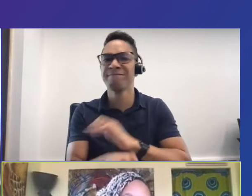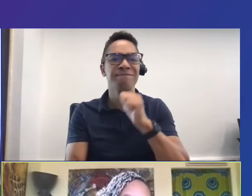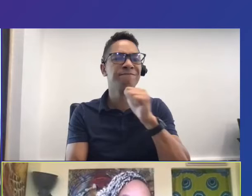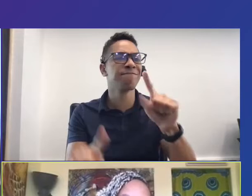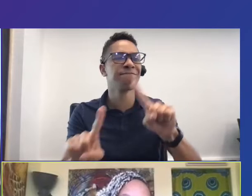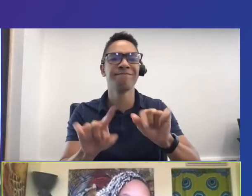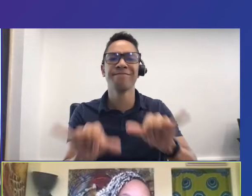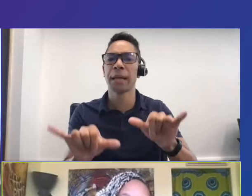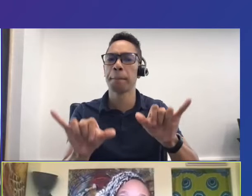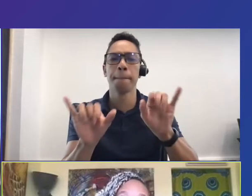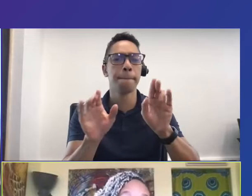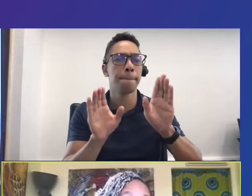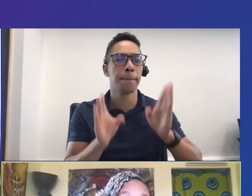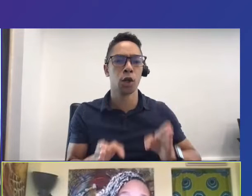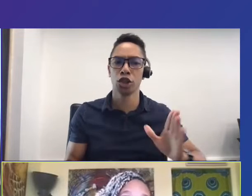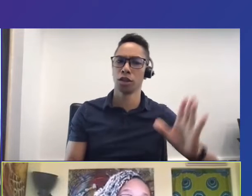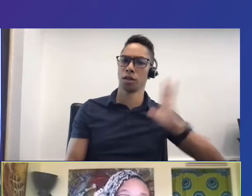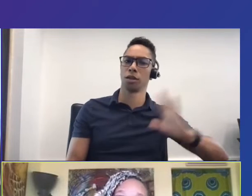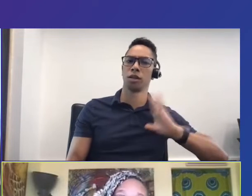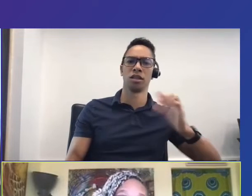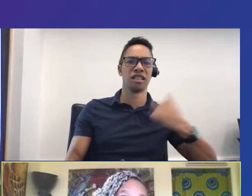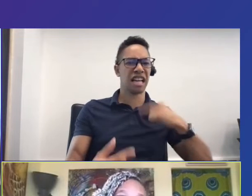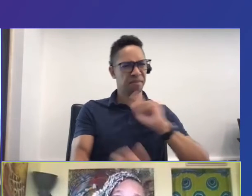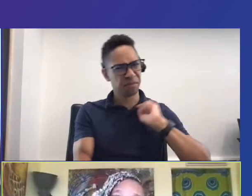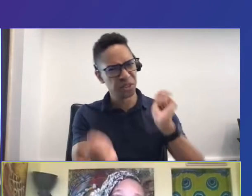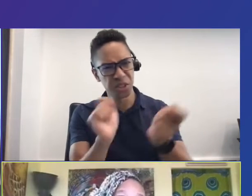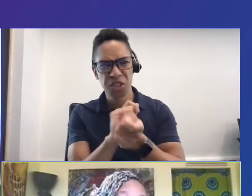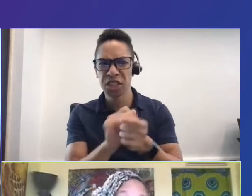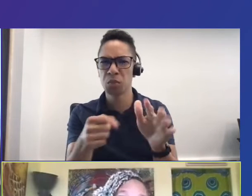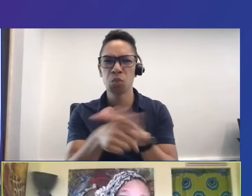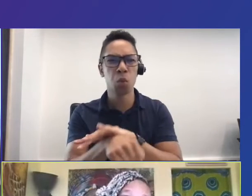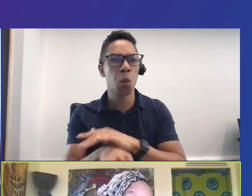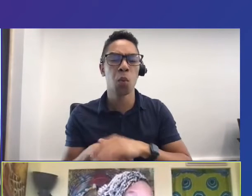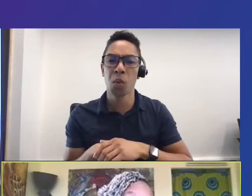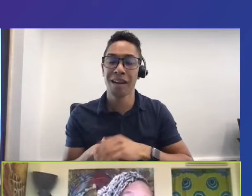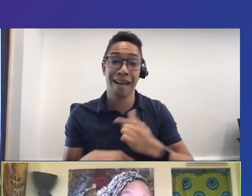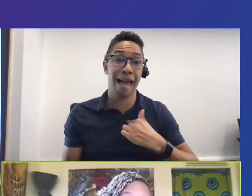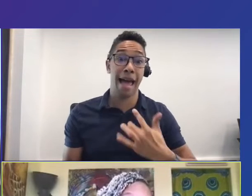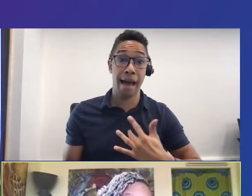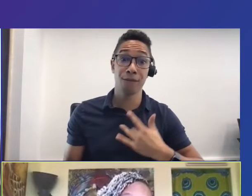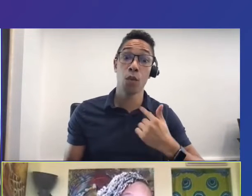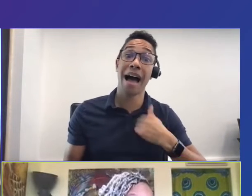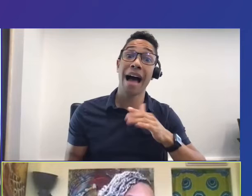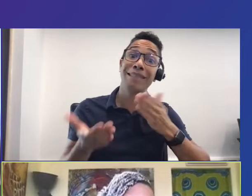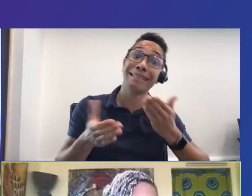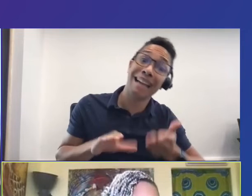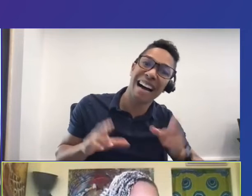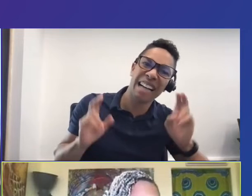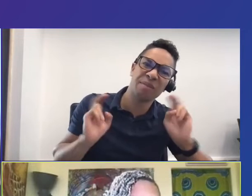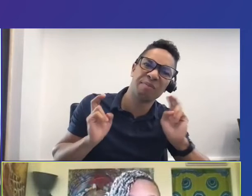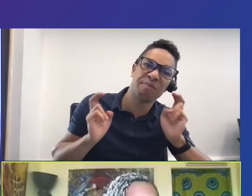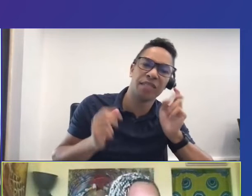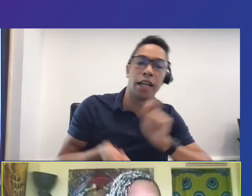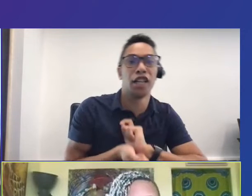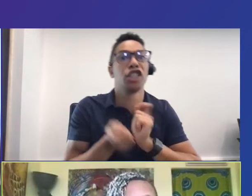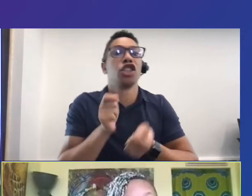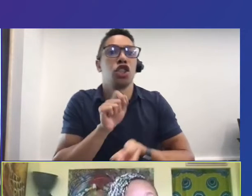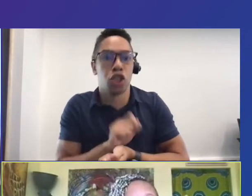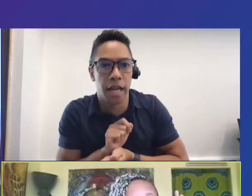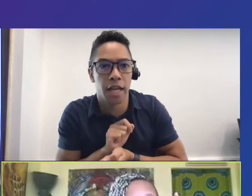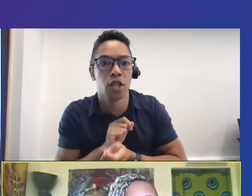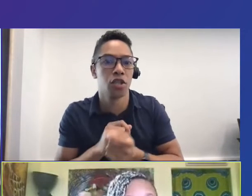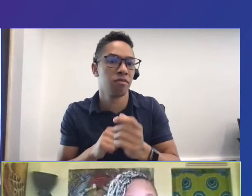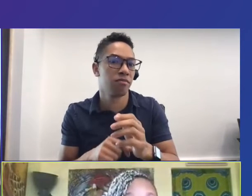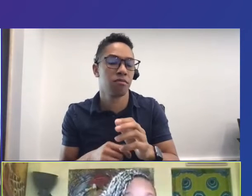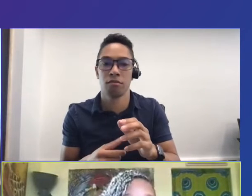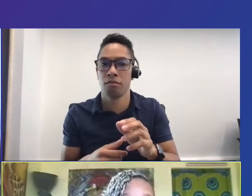that I was any of those times. Cause I feel like I've died maybe about 30 times. You know what I'm saying? Side swoop is here now. Glasses